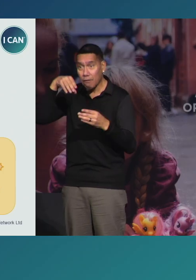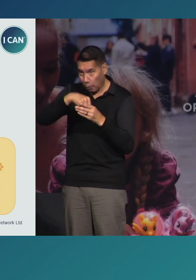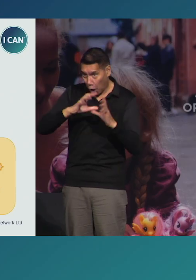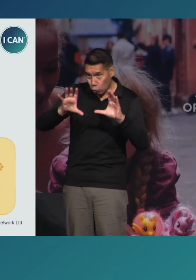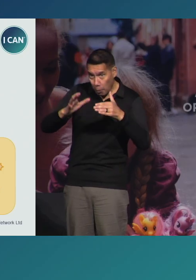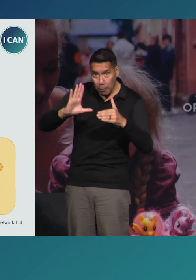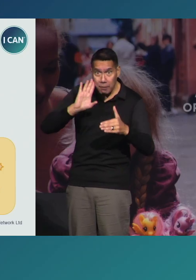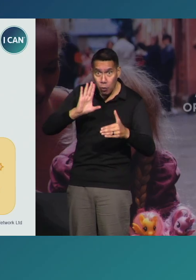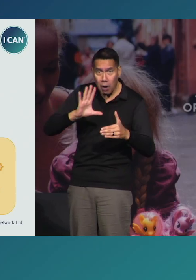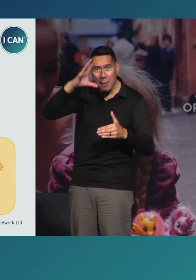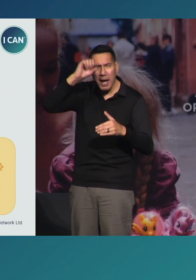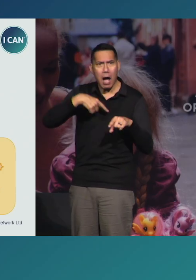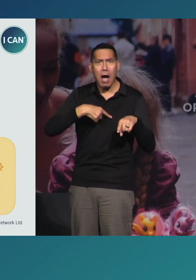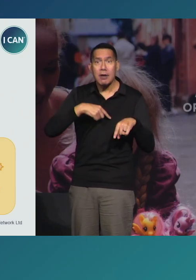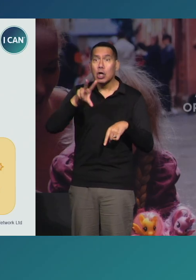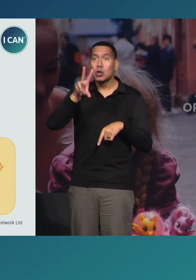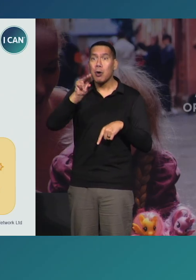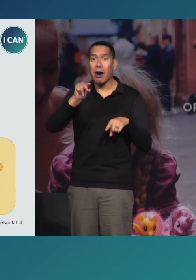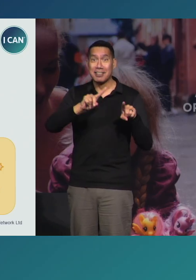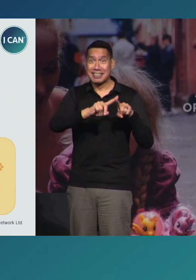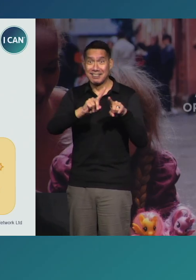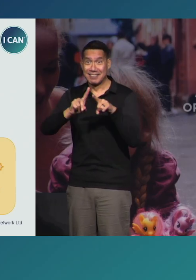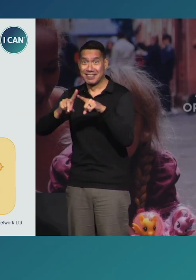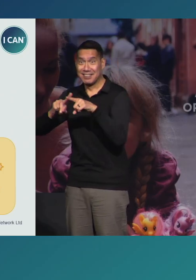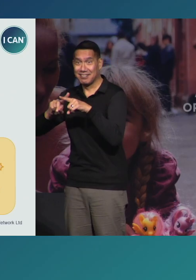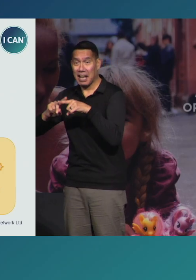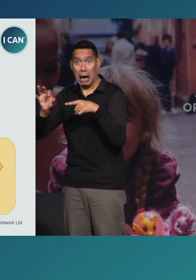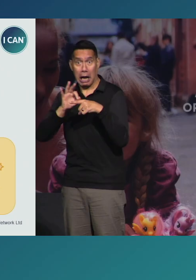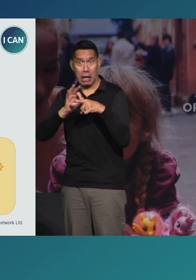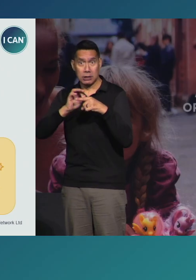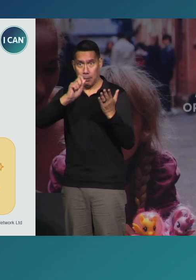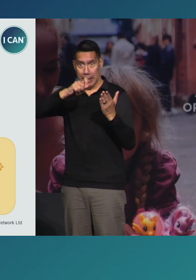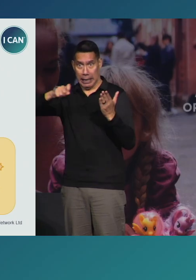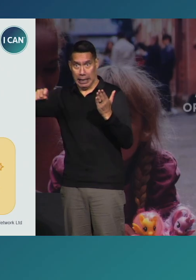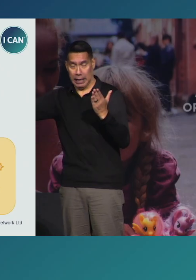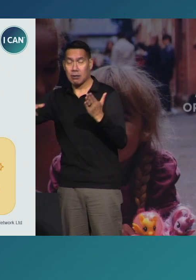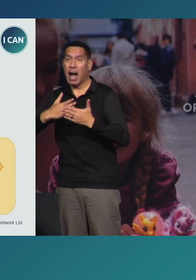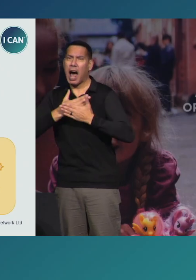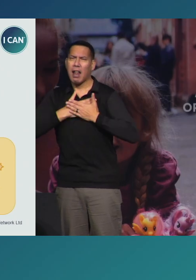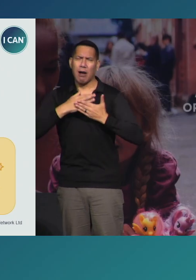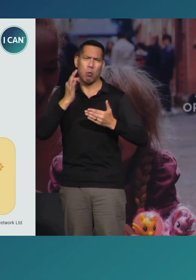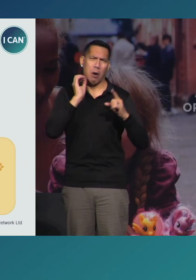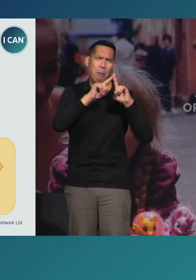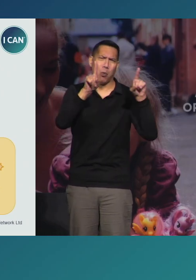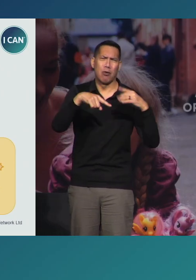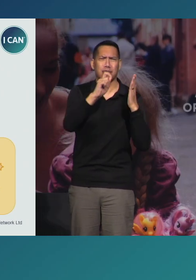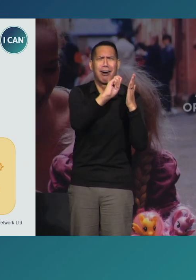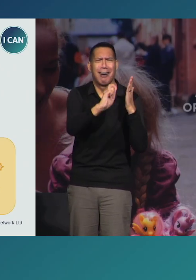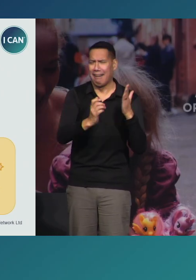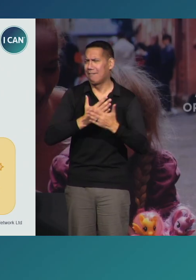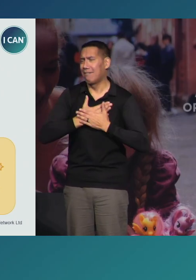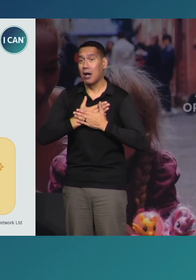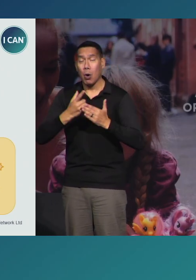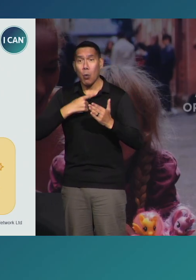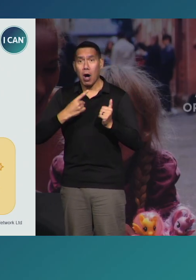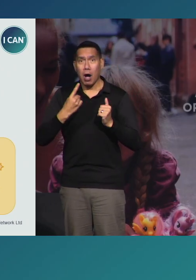I have a set of 12 different coloured whiteboard markers. I love writing on whiteboards. I use them. I have a